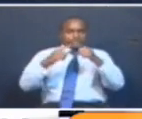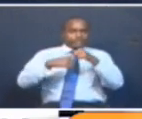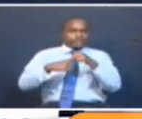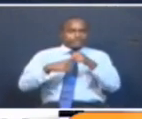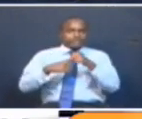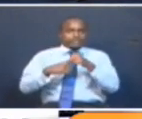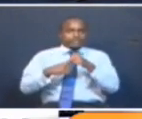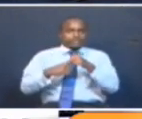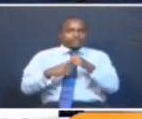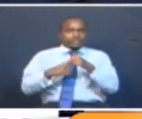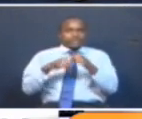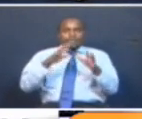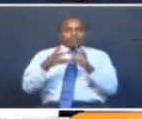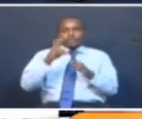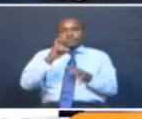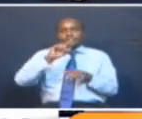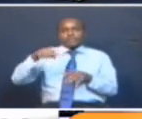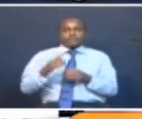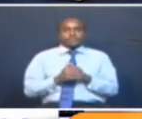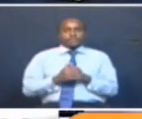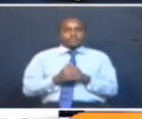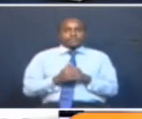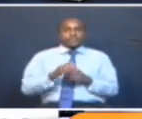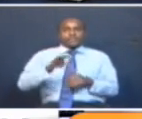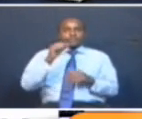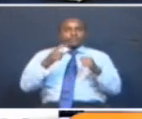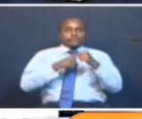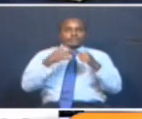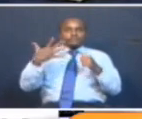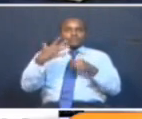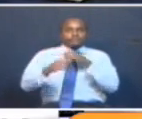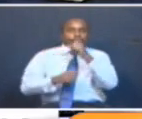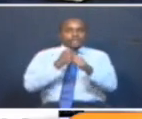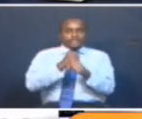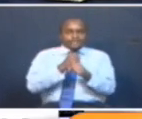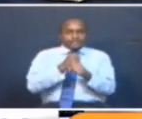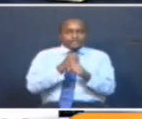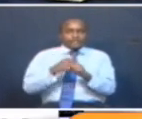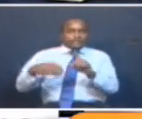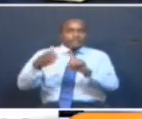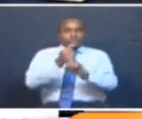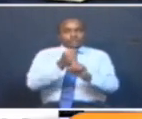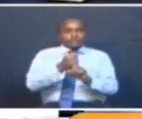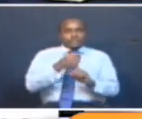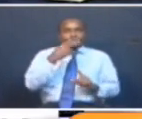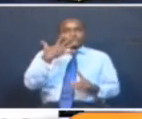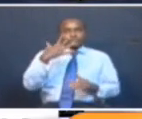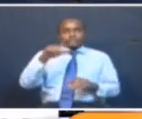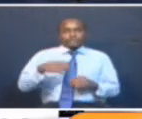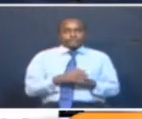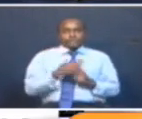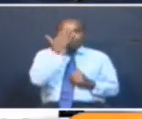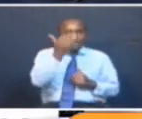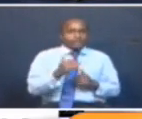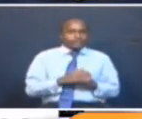just about 20,000 people, it took 65 years to reach that 25. Why?